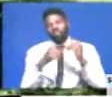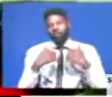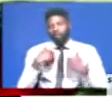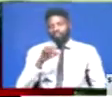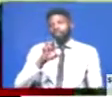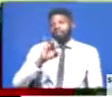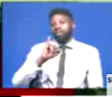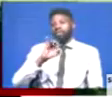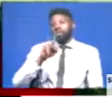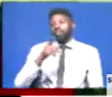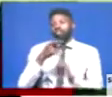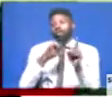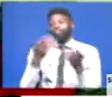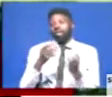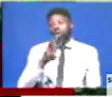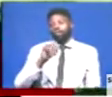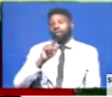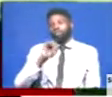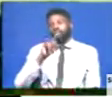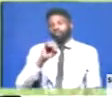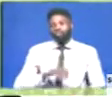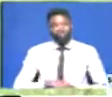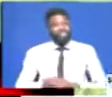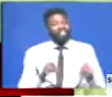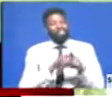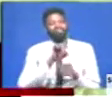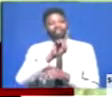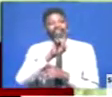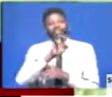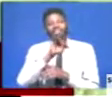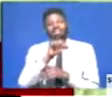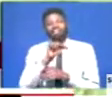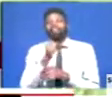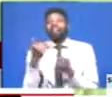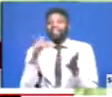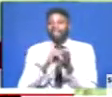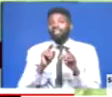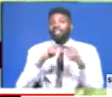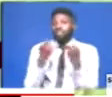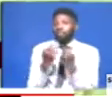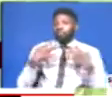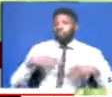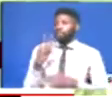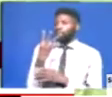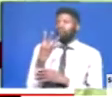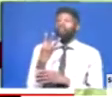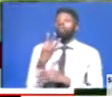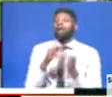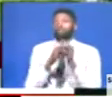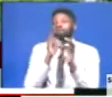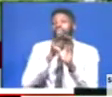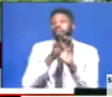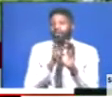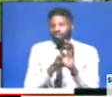FC. Elsewhere, Dennis Mara will once again lead a team of four who will be participating in the upcoming All-African Golf